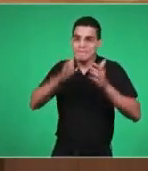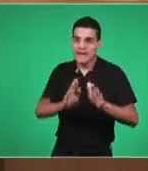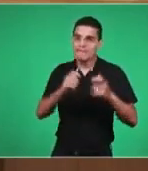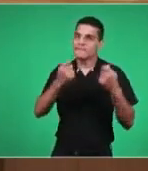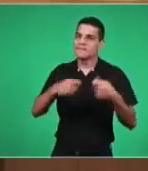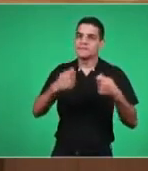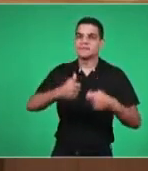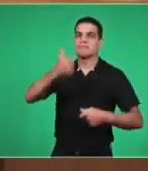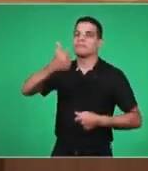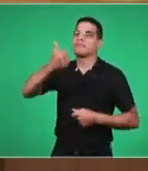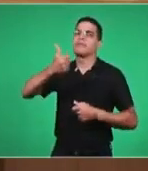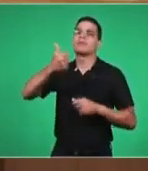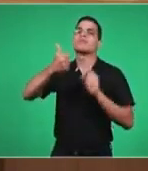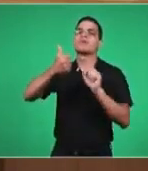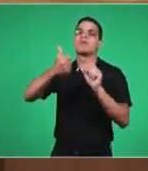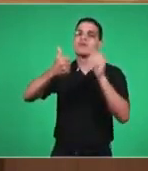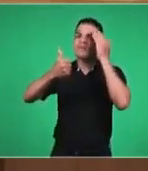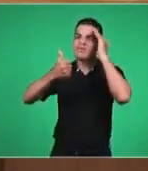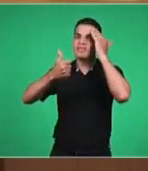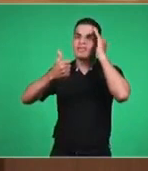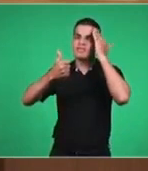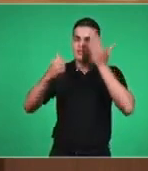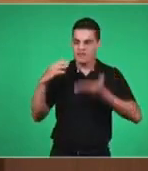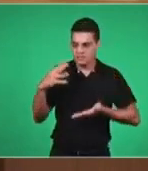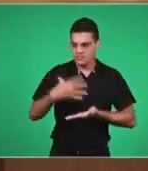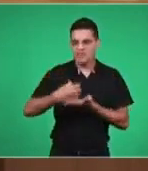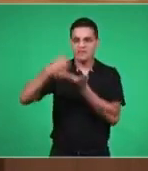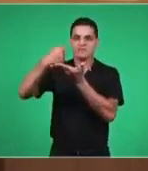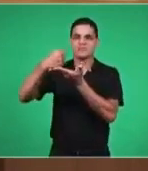Everyone is invited to be a part of the service.